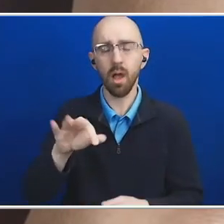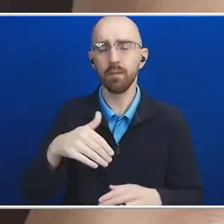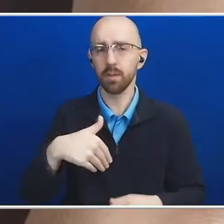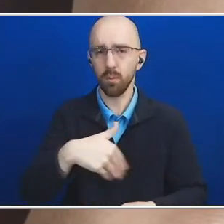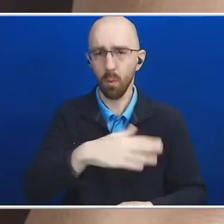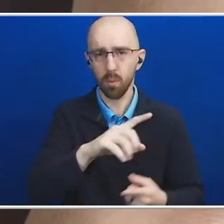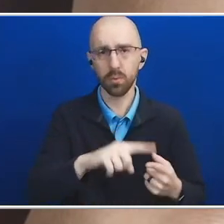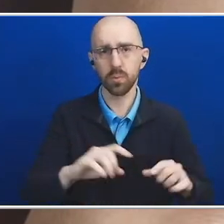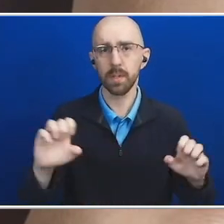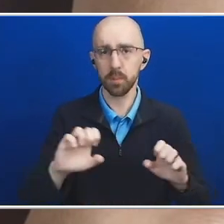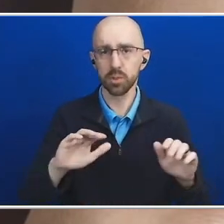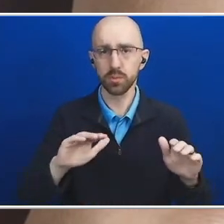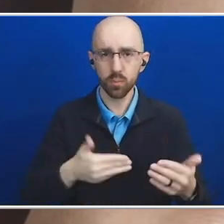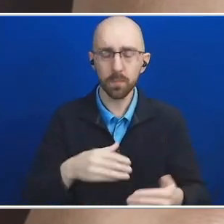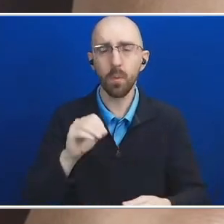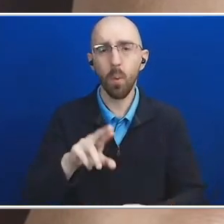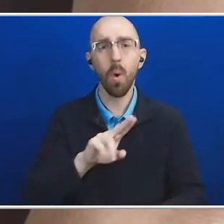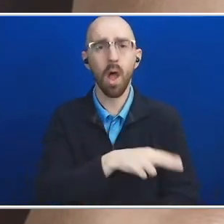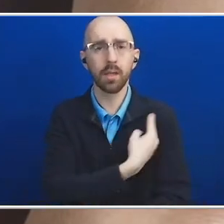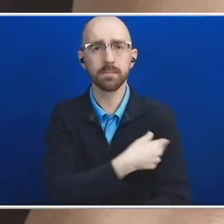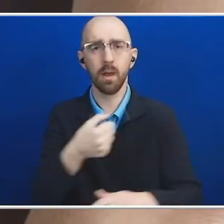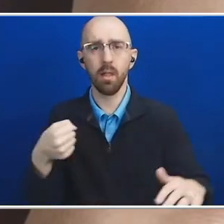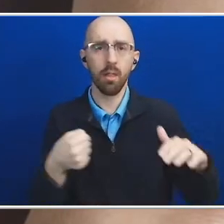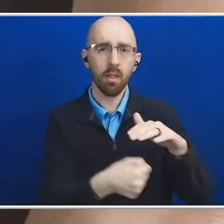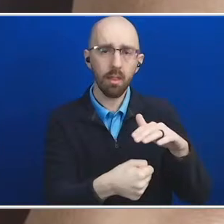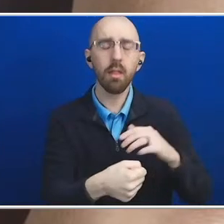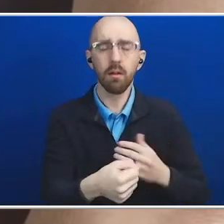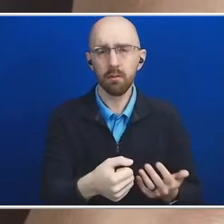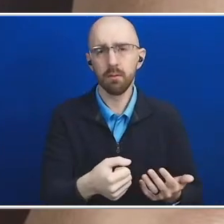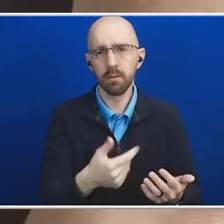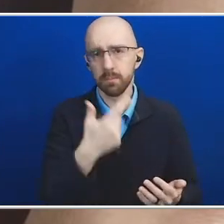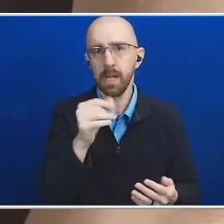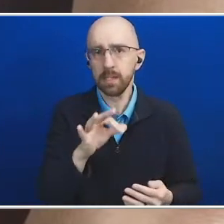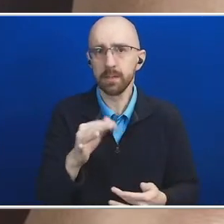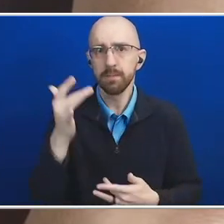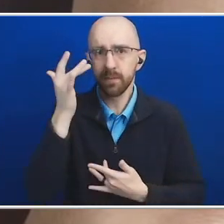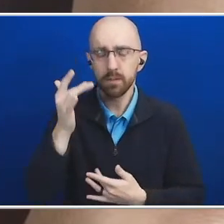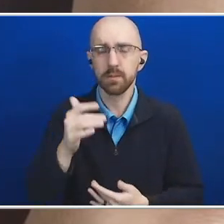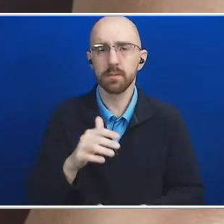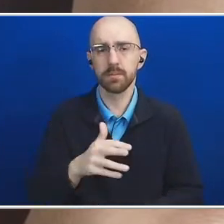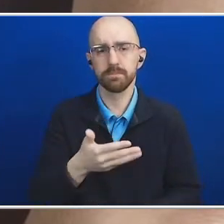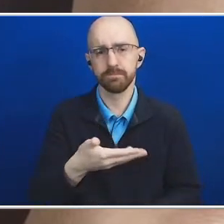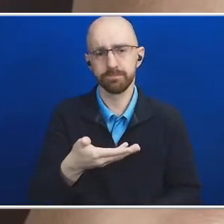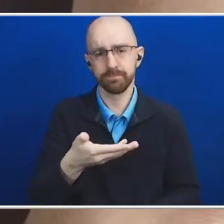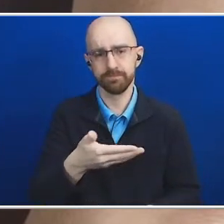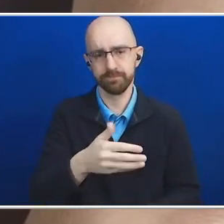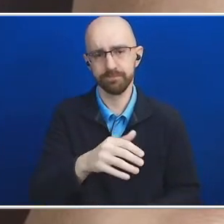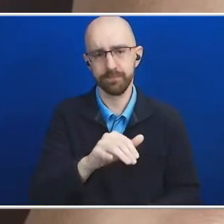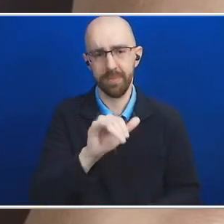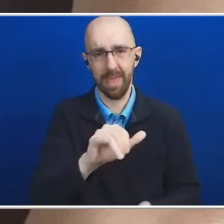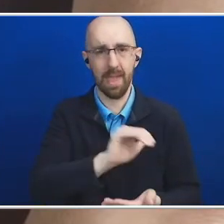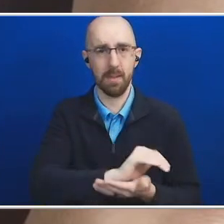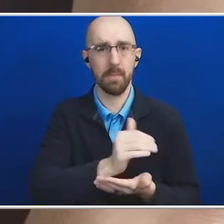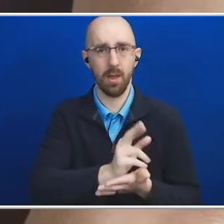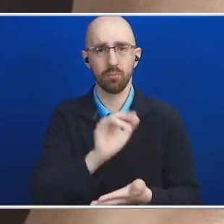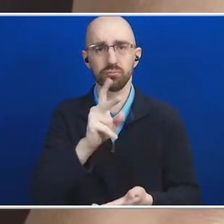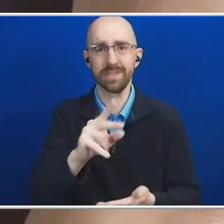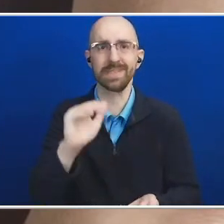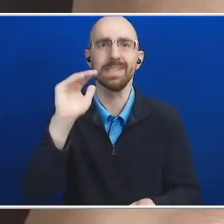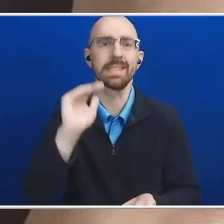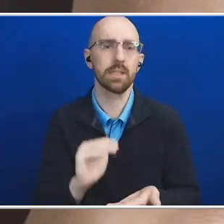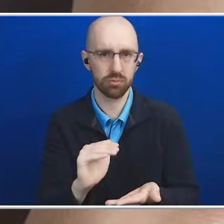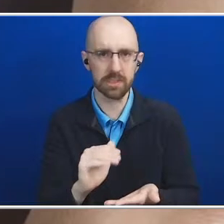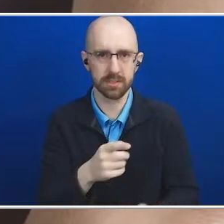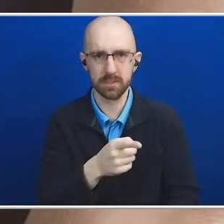or hospitalized or being hospitalized by that amount of risk. So decreasing your risk